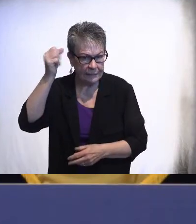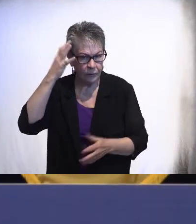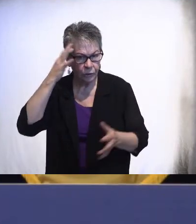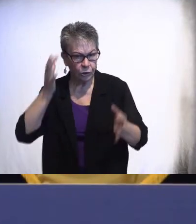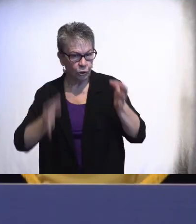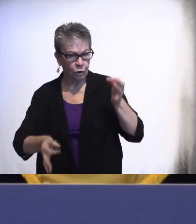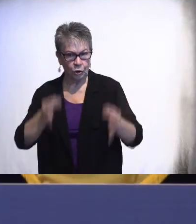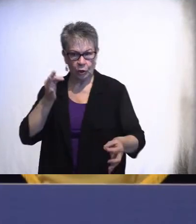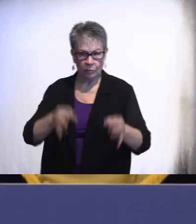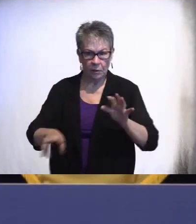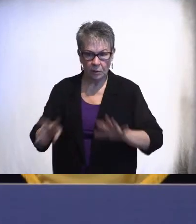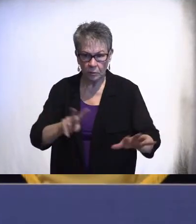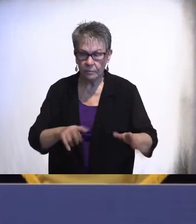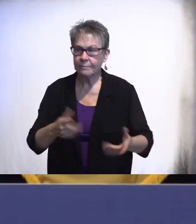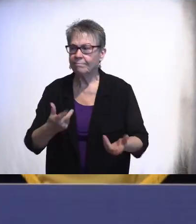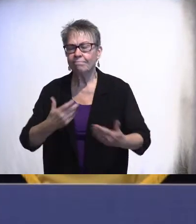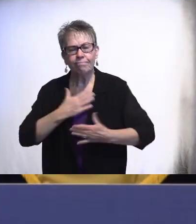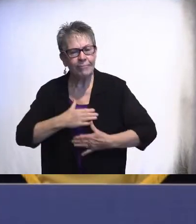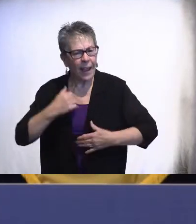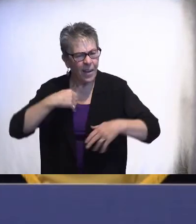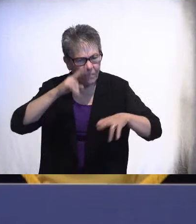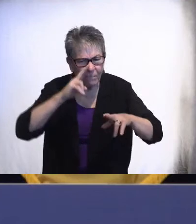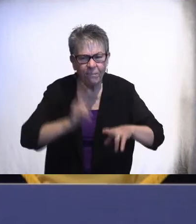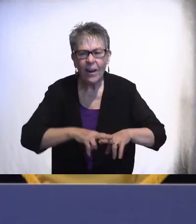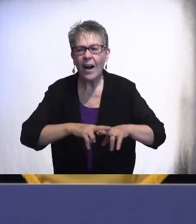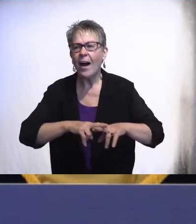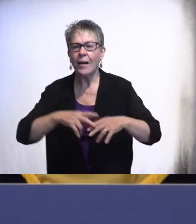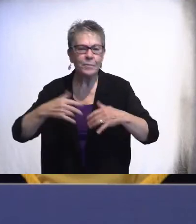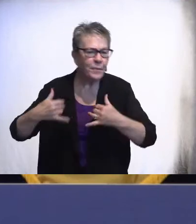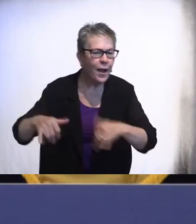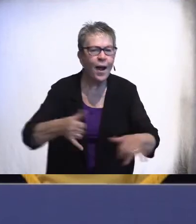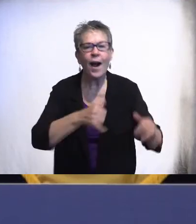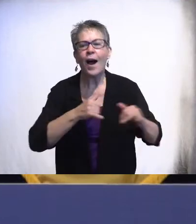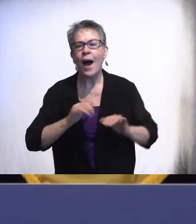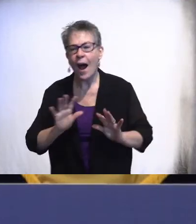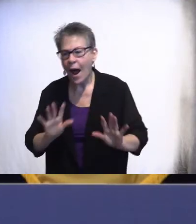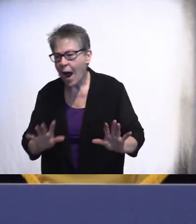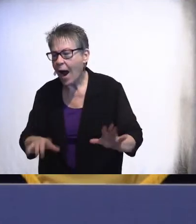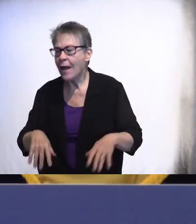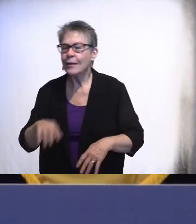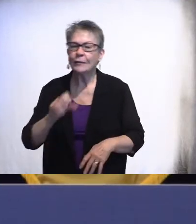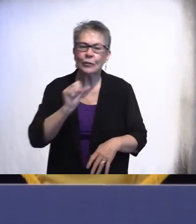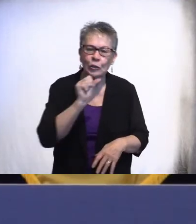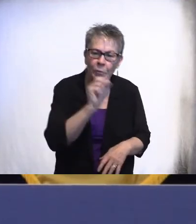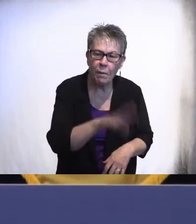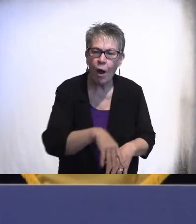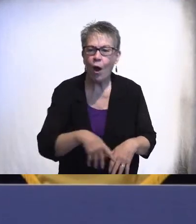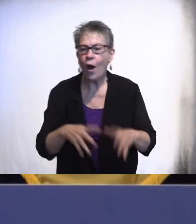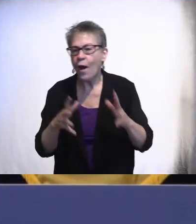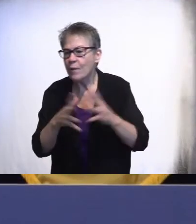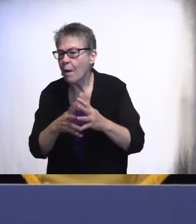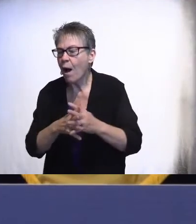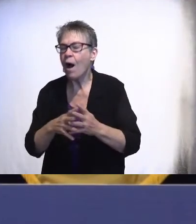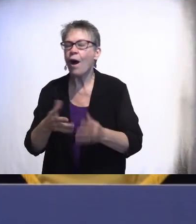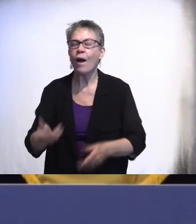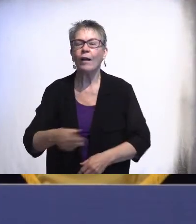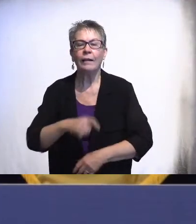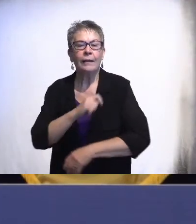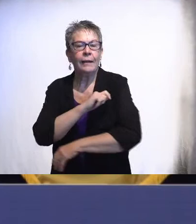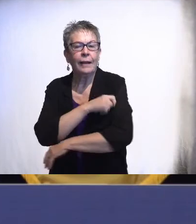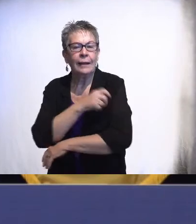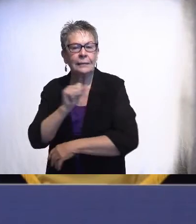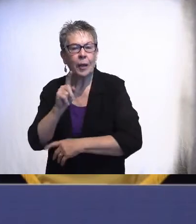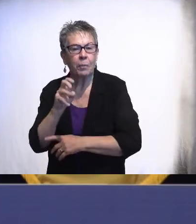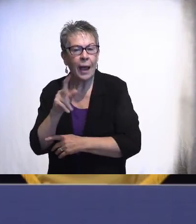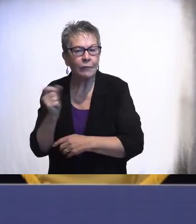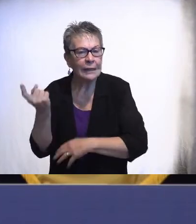thing. Whether it's Super Bowl, St. Patrick's Day, whatever it might be. But be smart about it. And that's, I think,